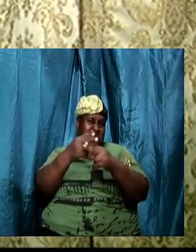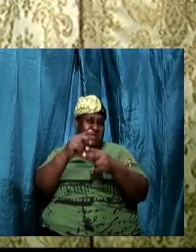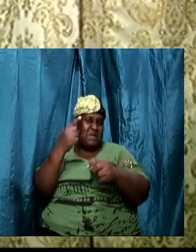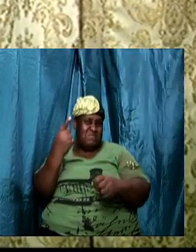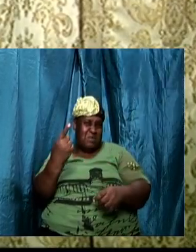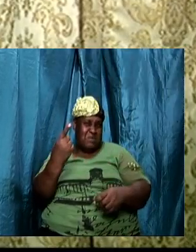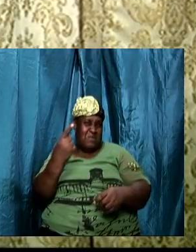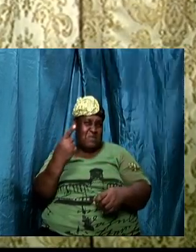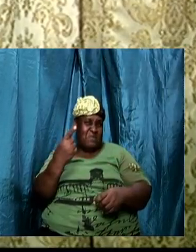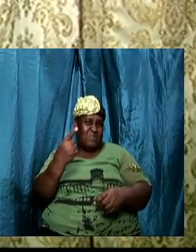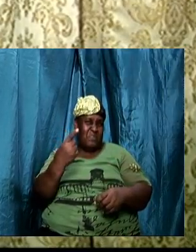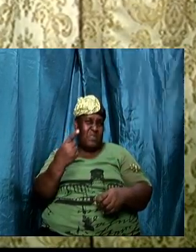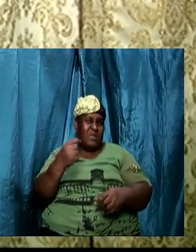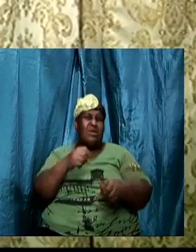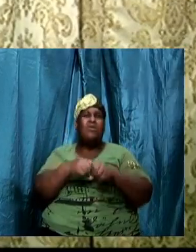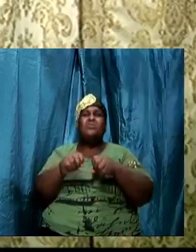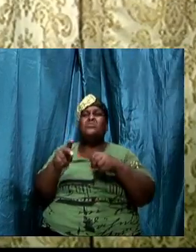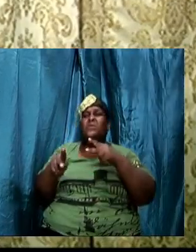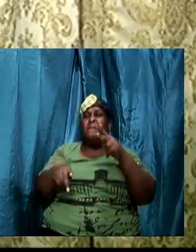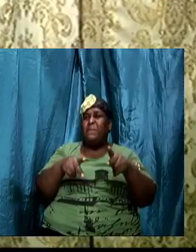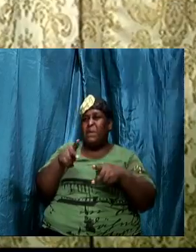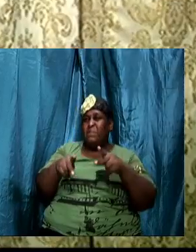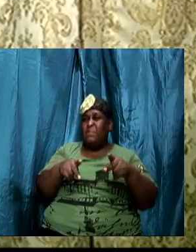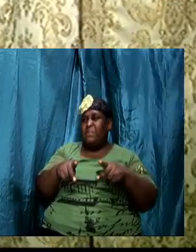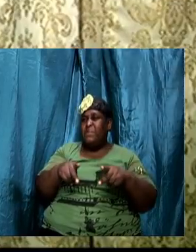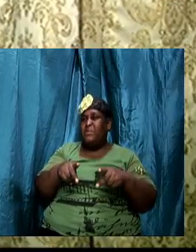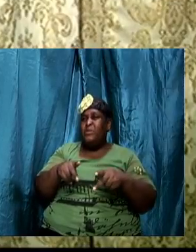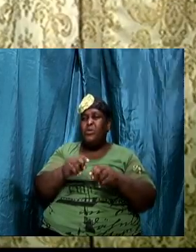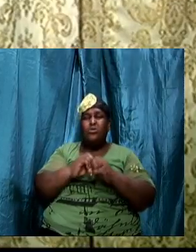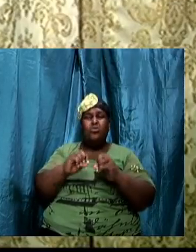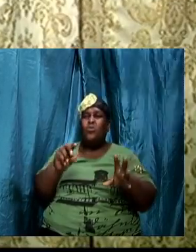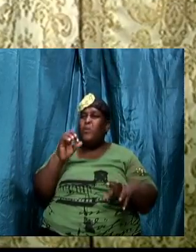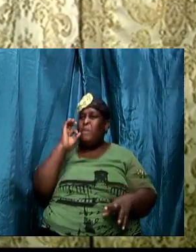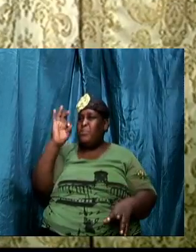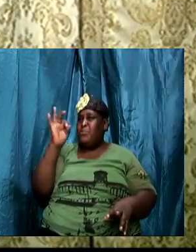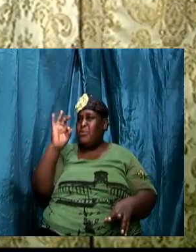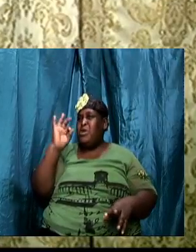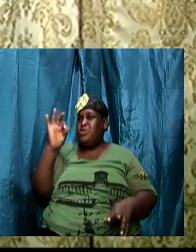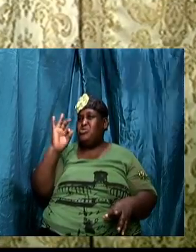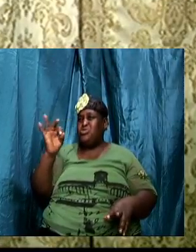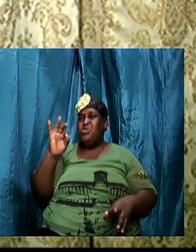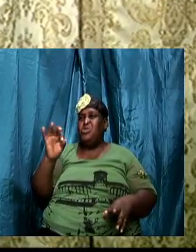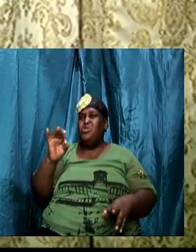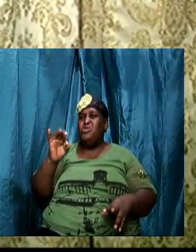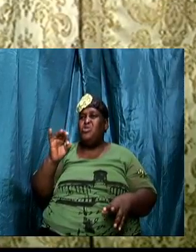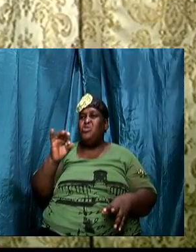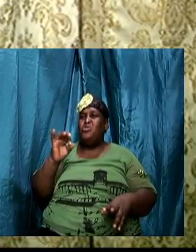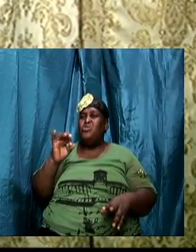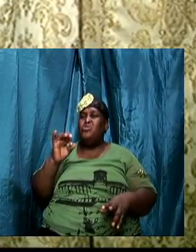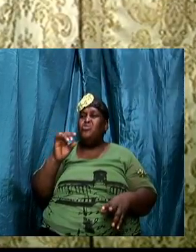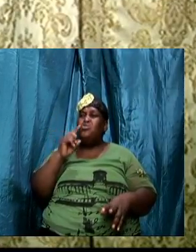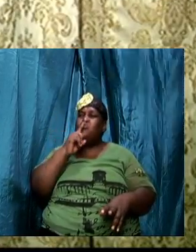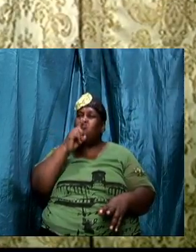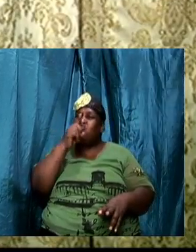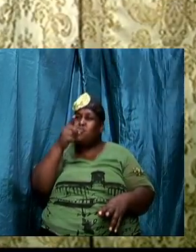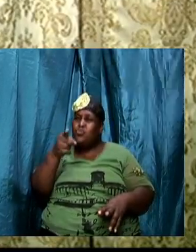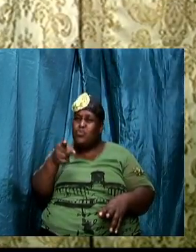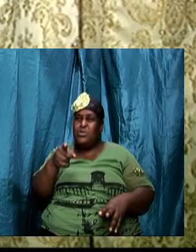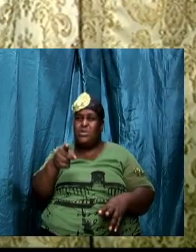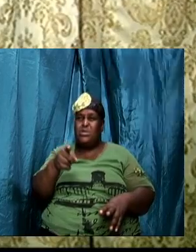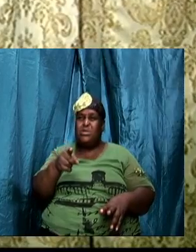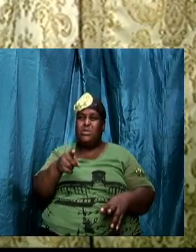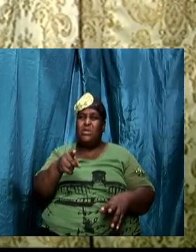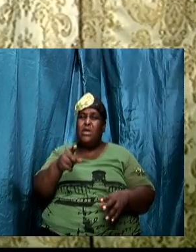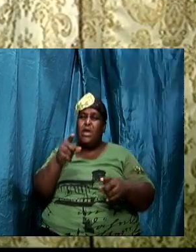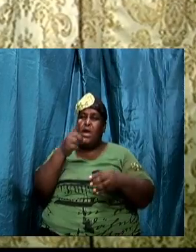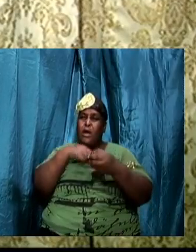folks have therefore diluted this word. If the Bible declares that there is